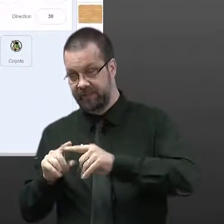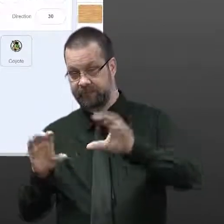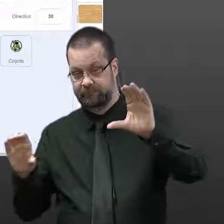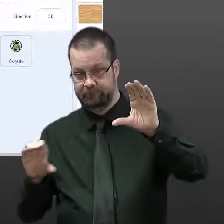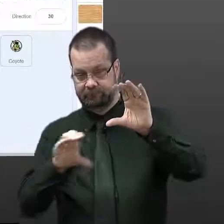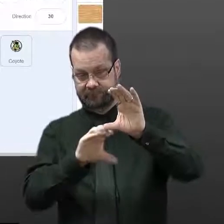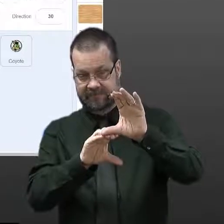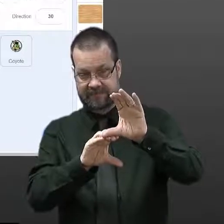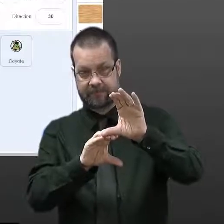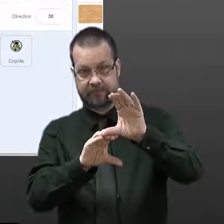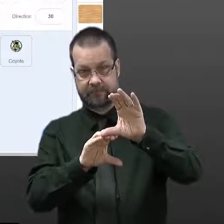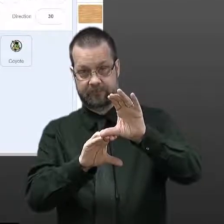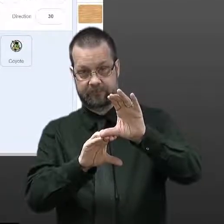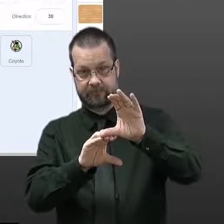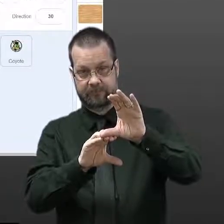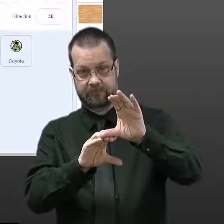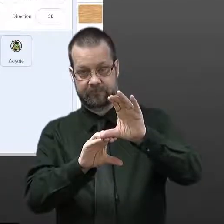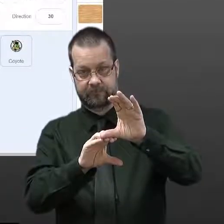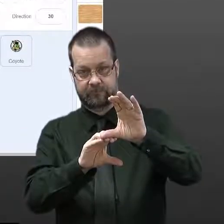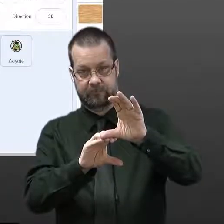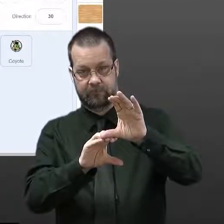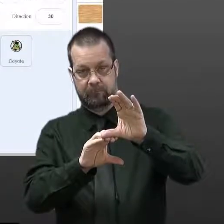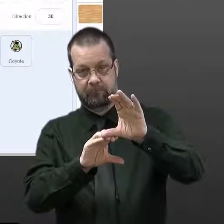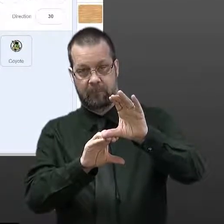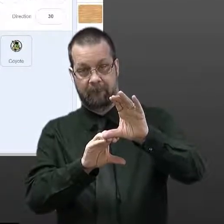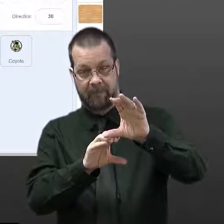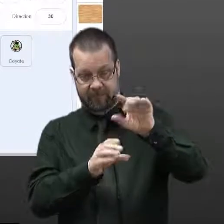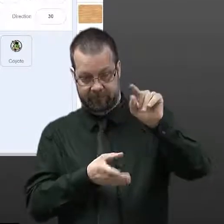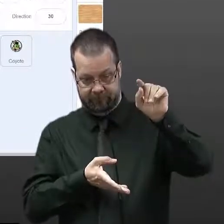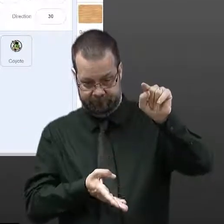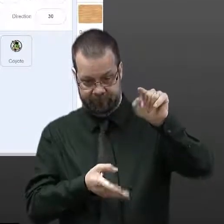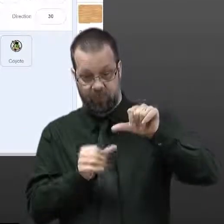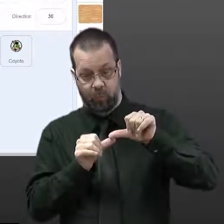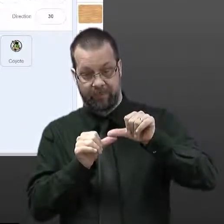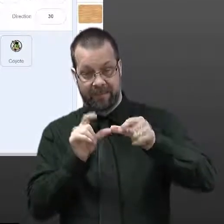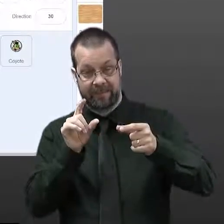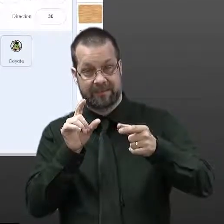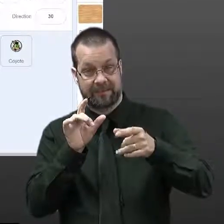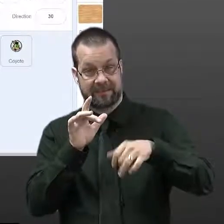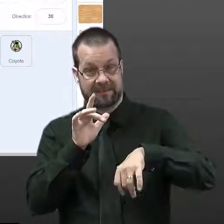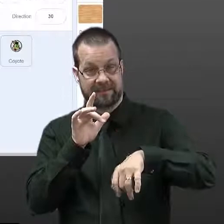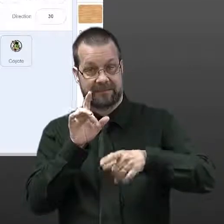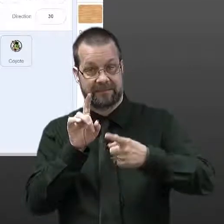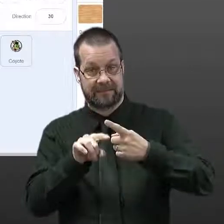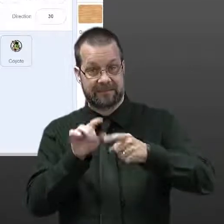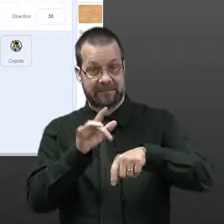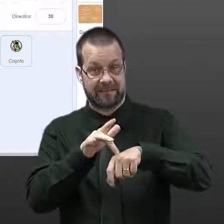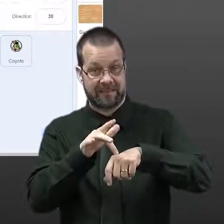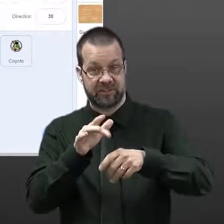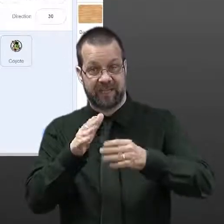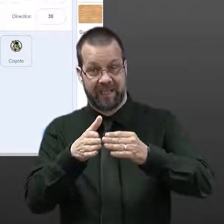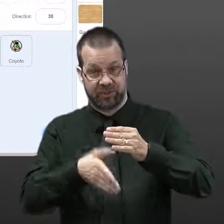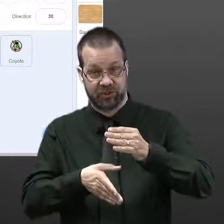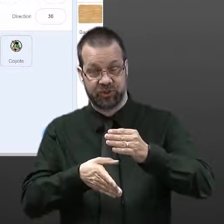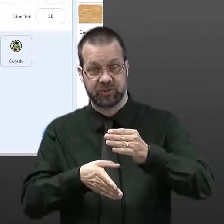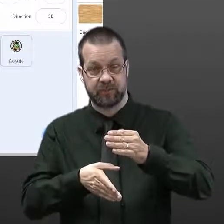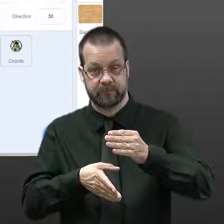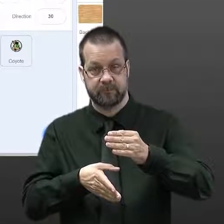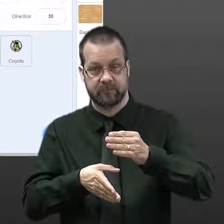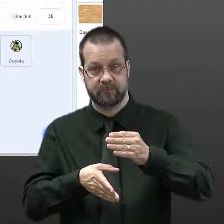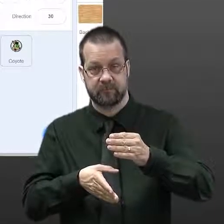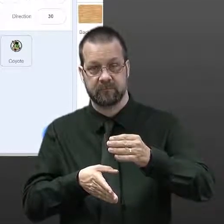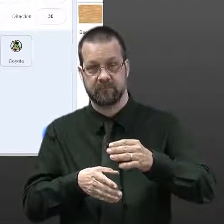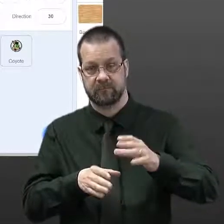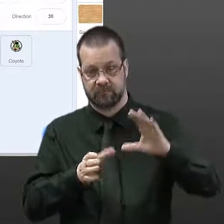variable block, but still inside of this repeat until touching edge. Okay, so we need to check for two different